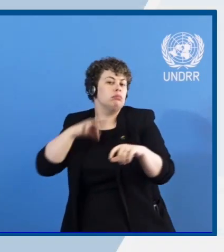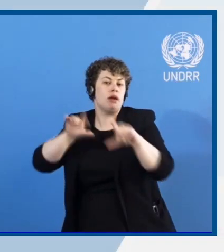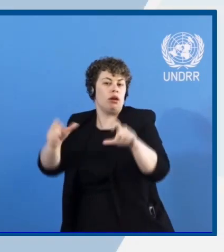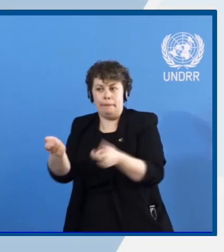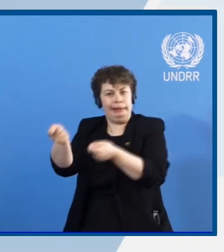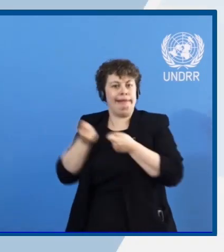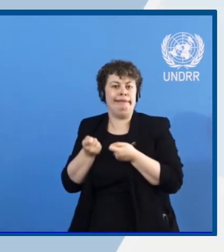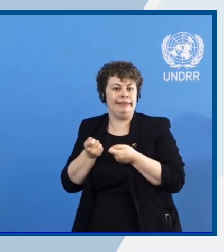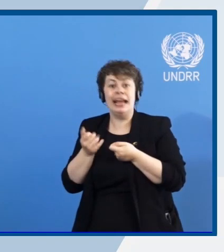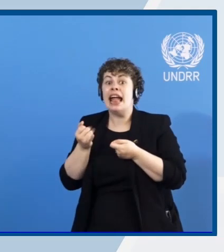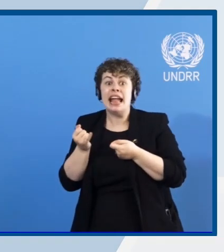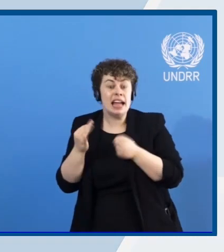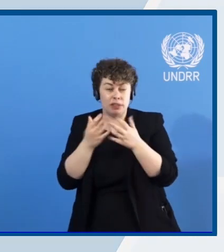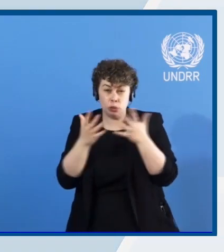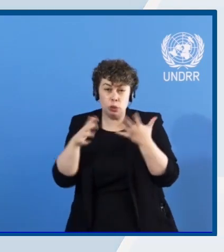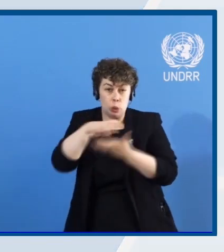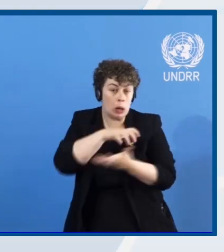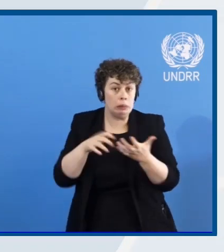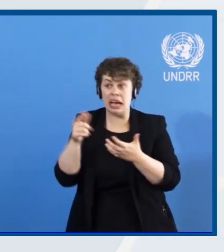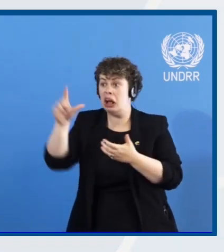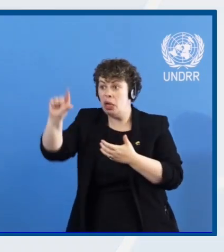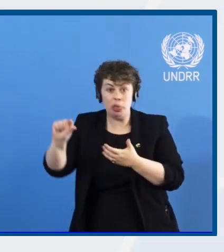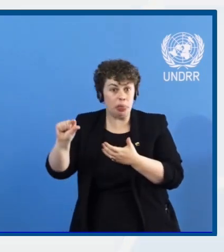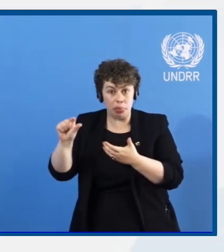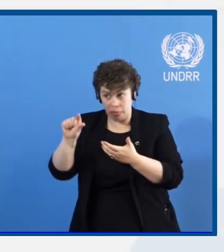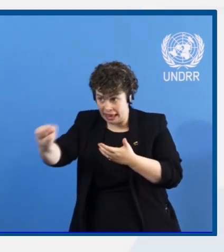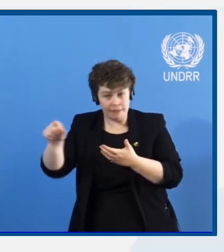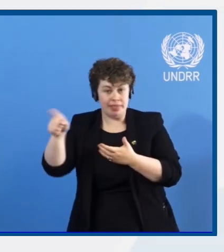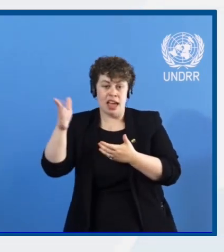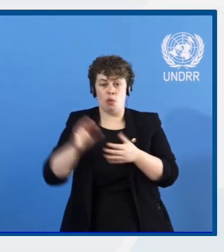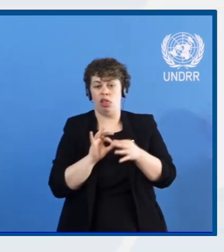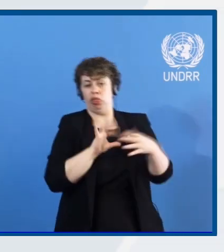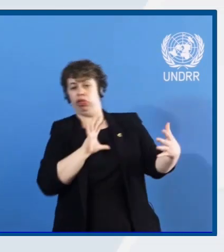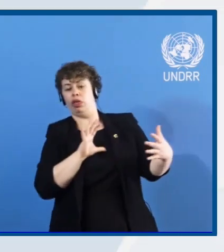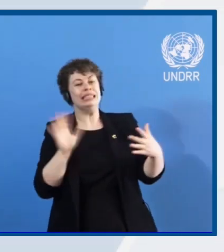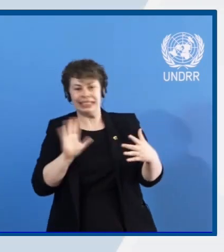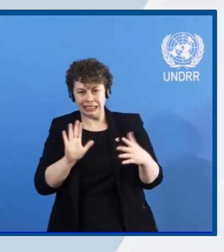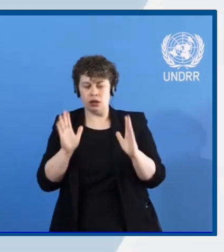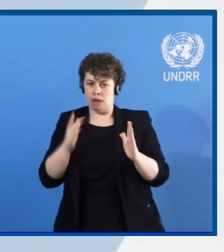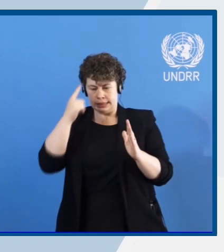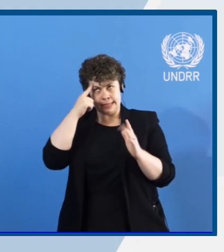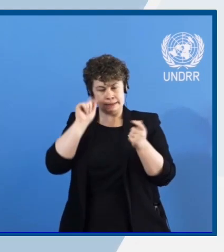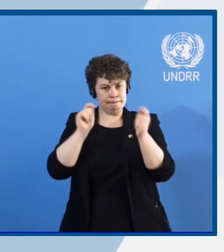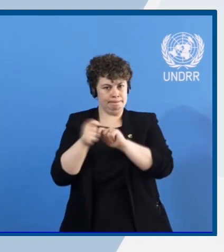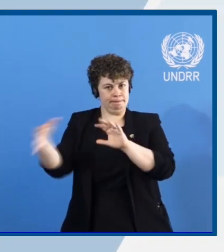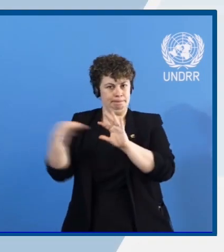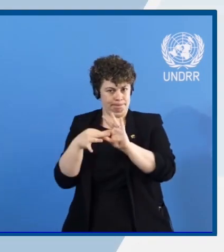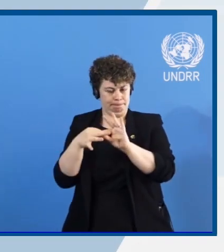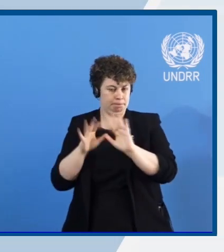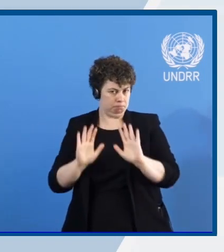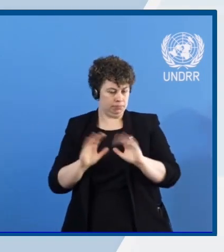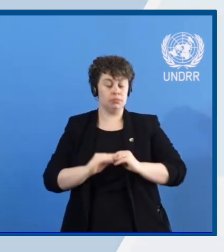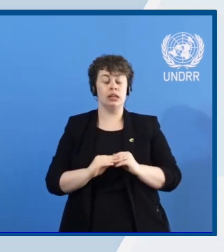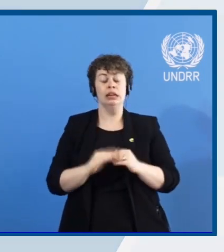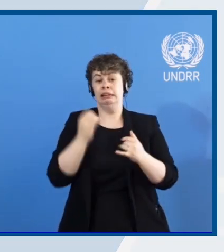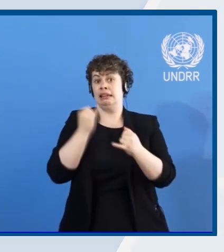risk reduction will remain an elusive dream. So with that, 2 words on housekeeping.